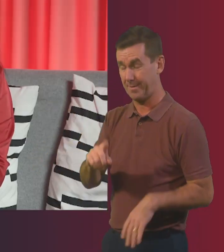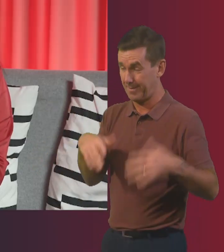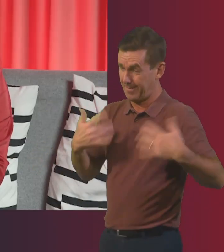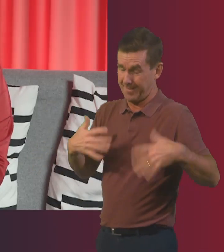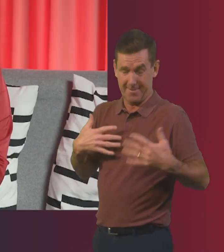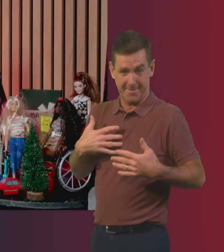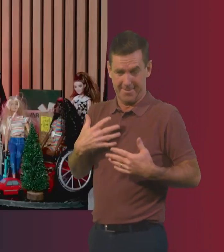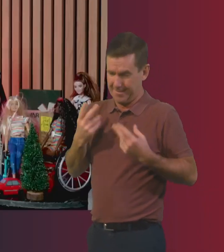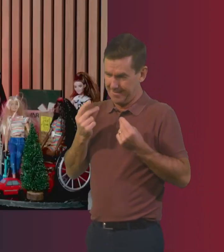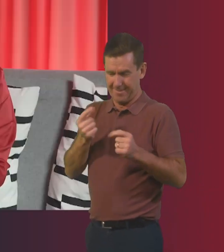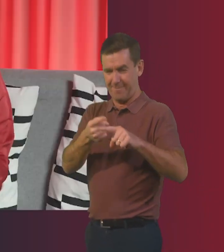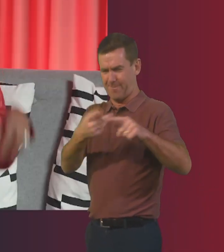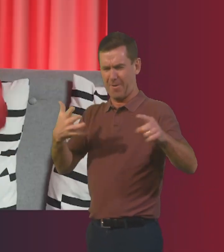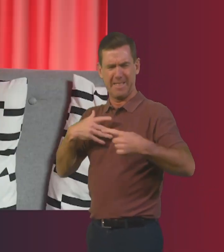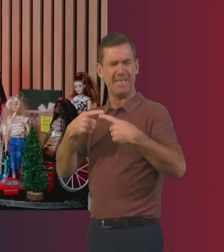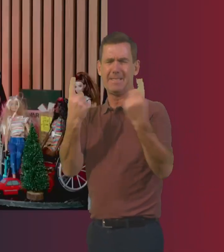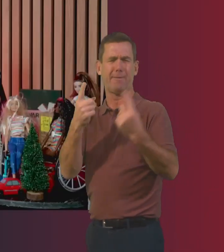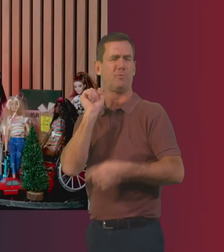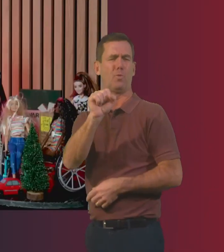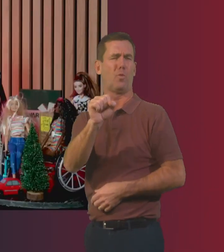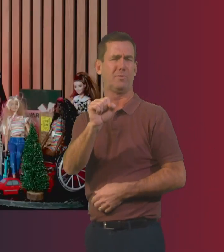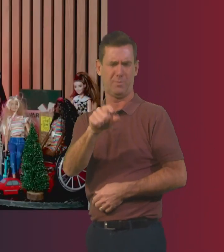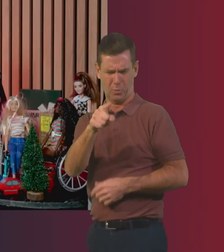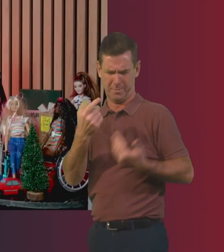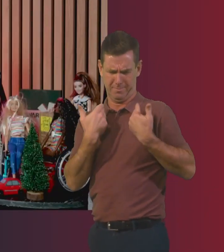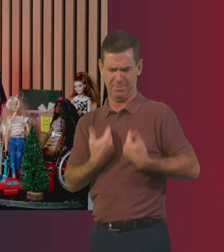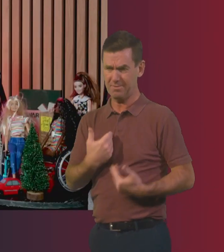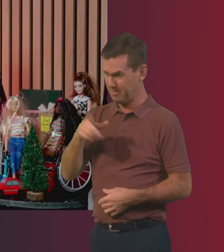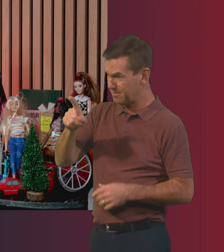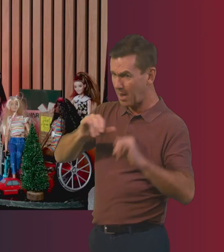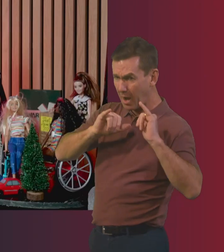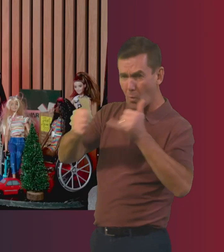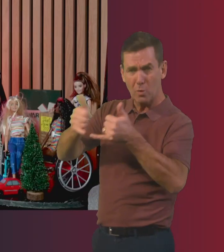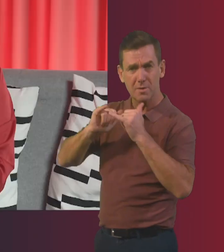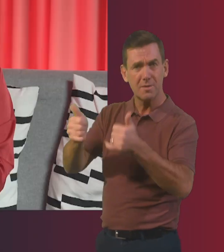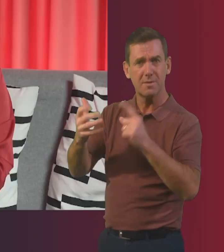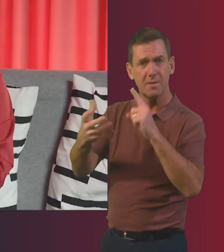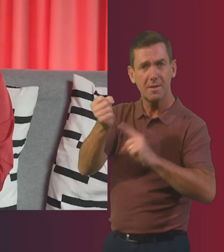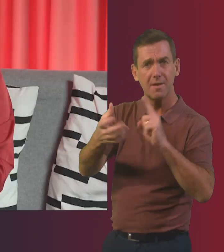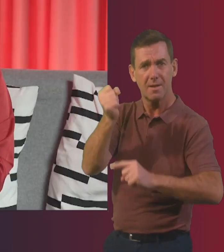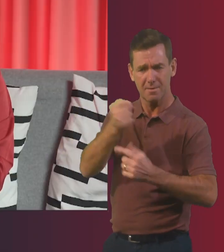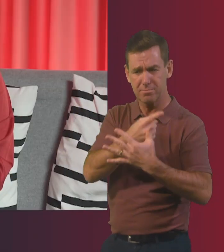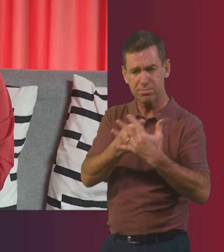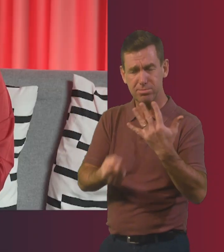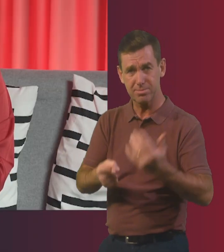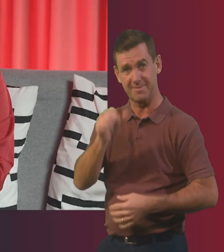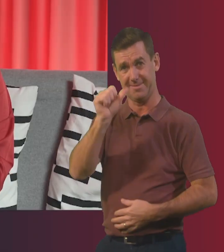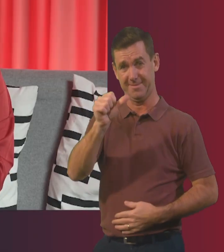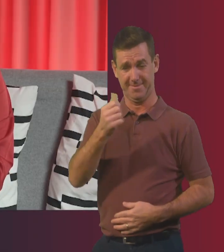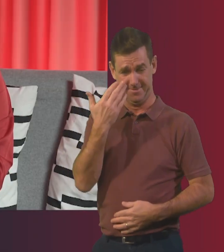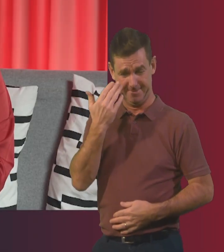been not as glamorous as yours. No, but you have. You've been winning awards left, right and centre. Yes, I did recently